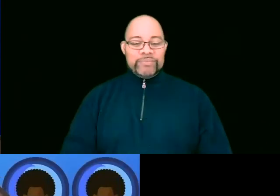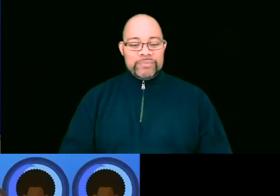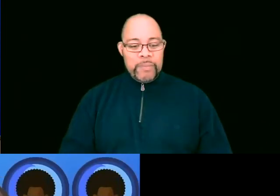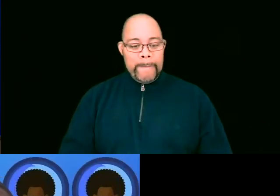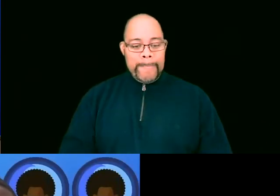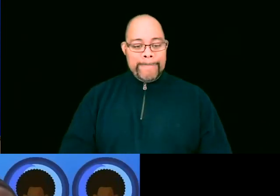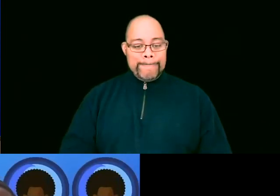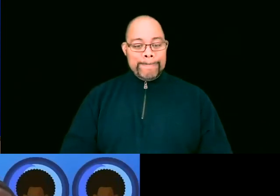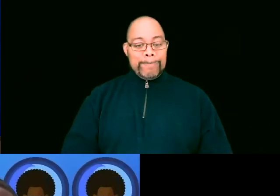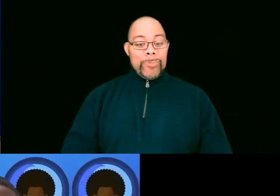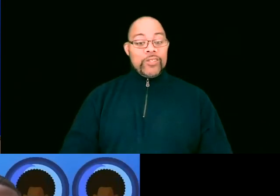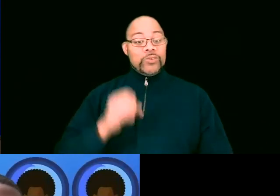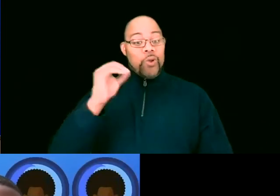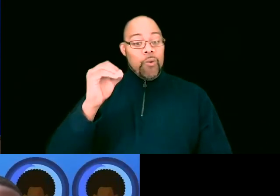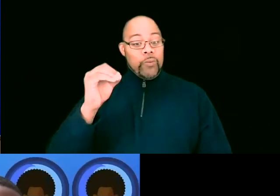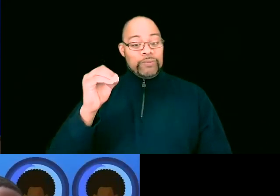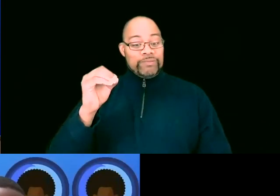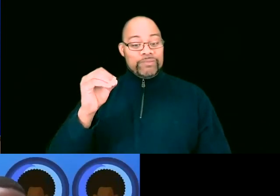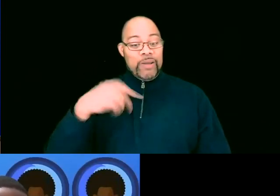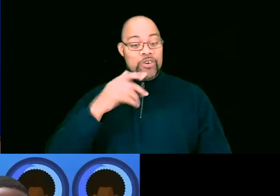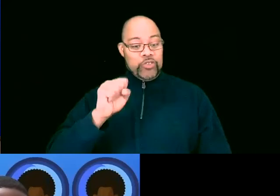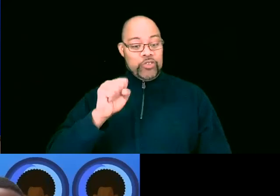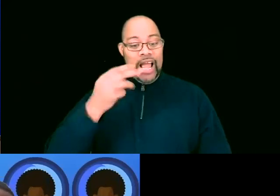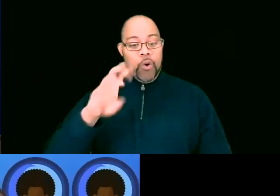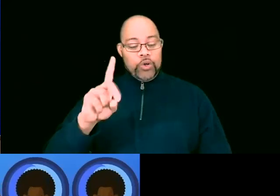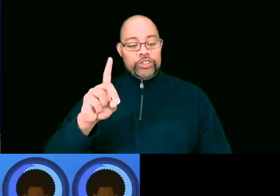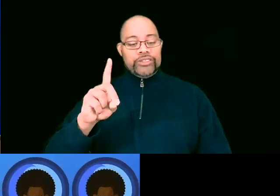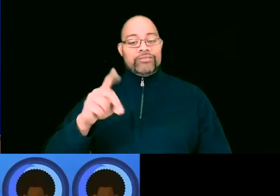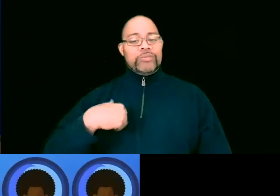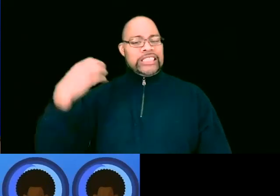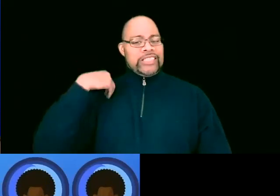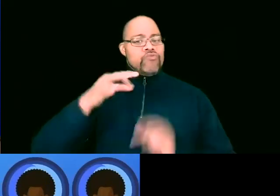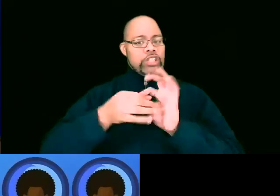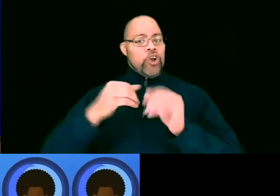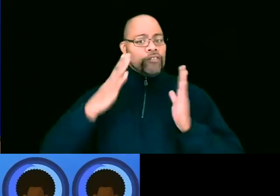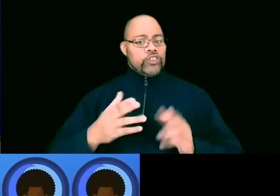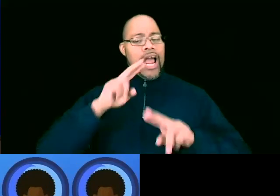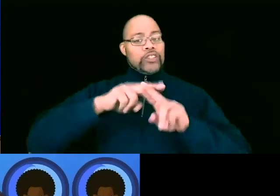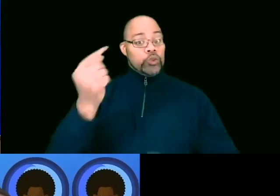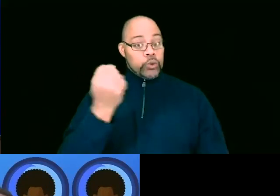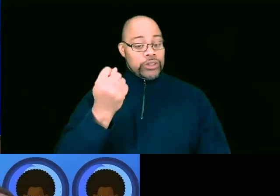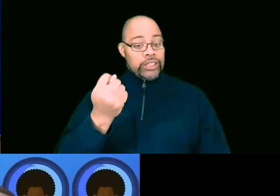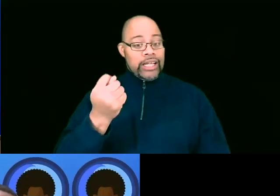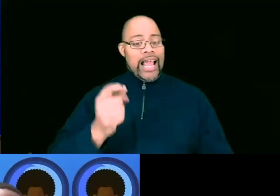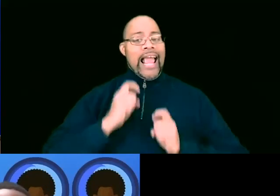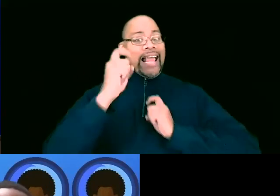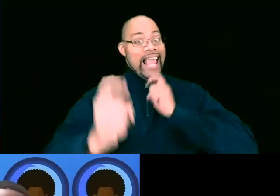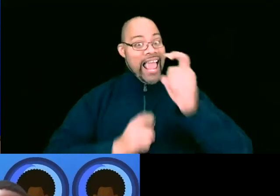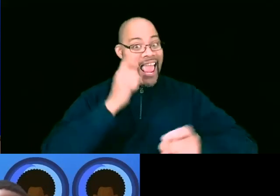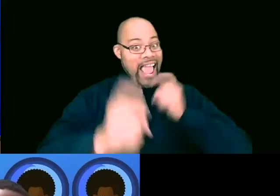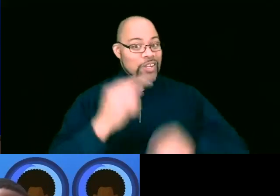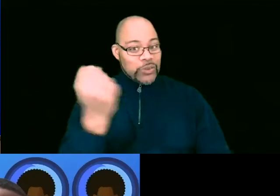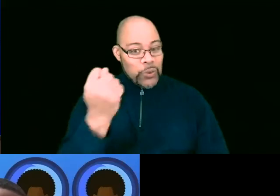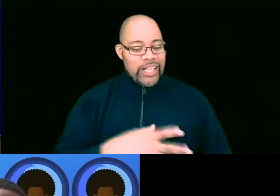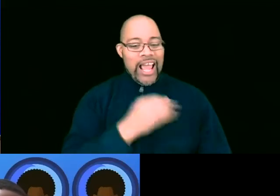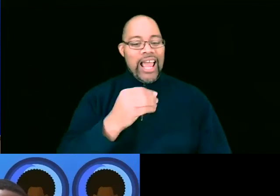Tuesday? Yeah, I'm Chris Howard, the Chief Relations Officer, and our hashtag for Tuesday are going to be Giving Tuesday and